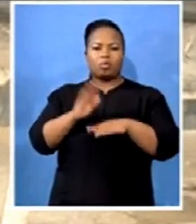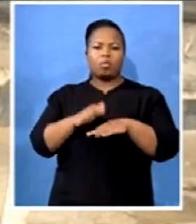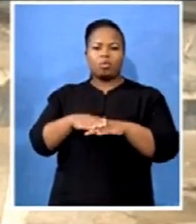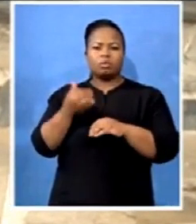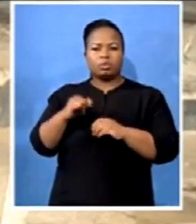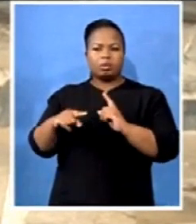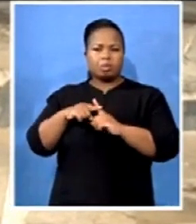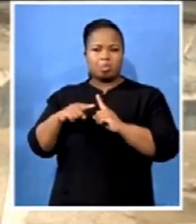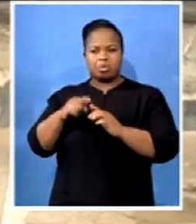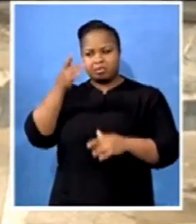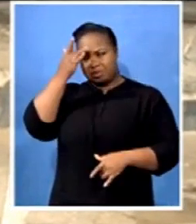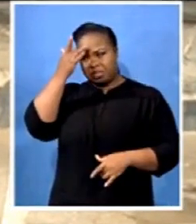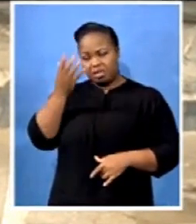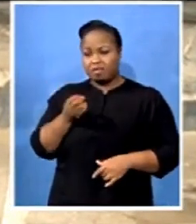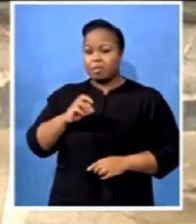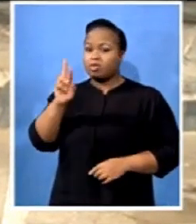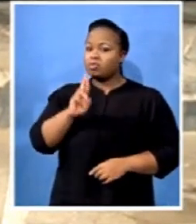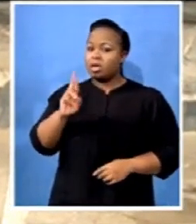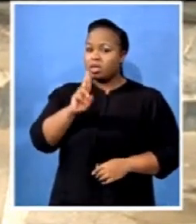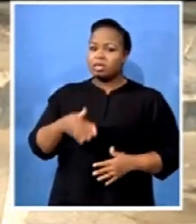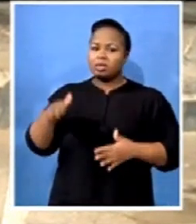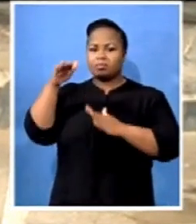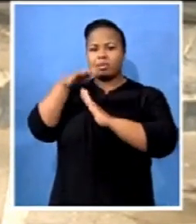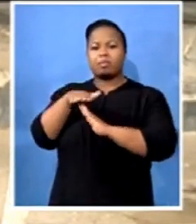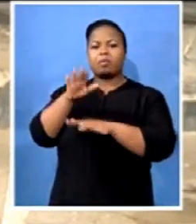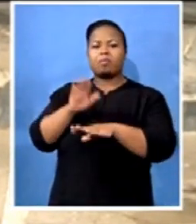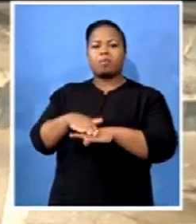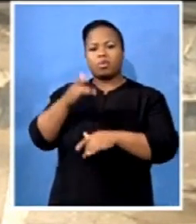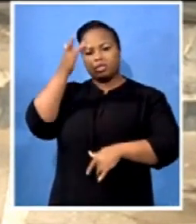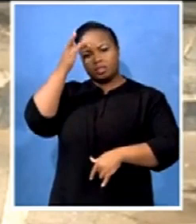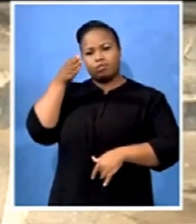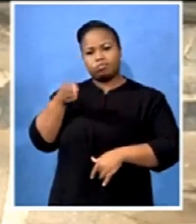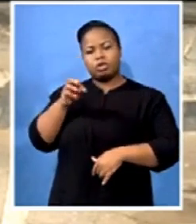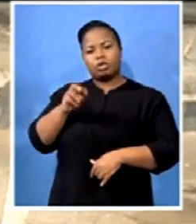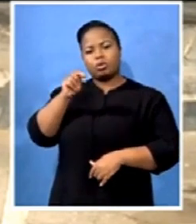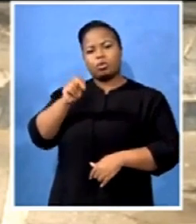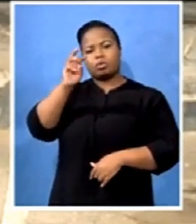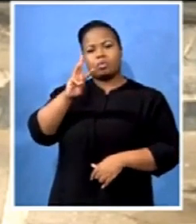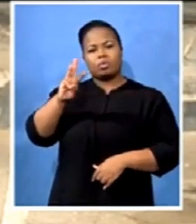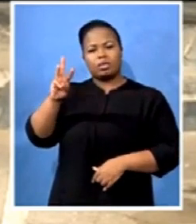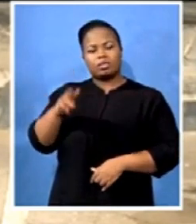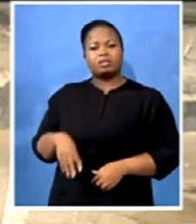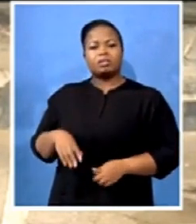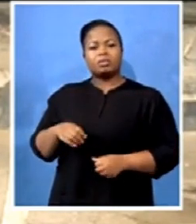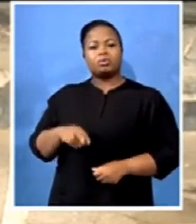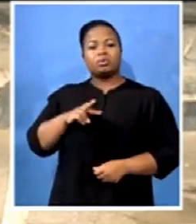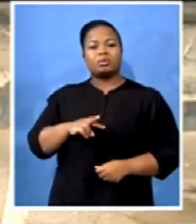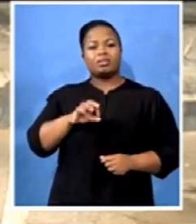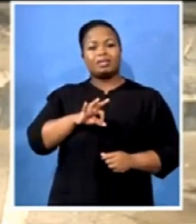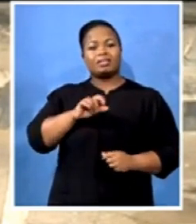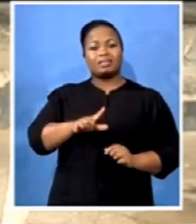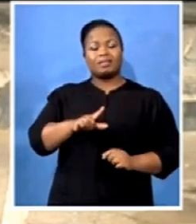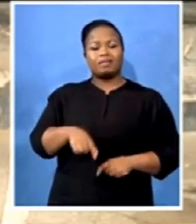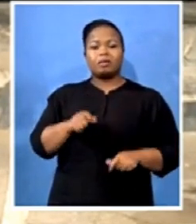the epicenter of COVID-19 here in the Northwest Province with 27 cases, and Northwest is the second province here